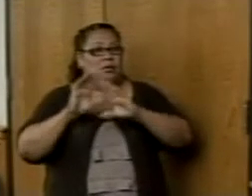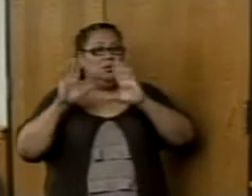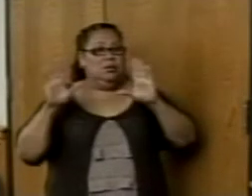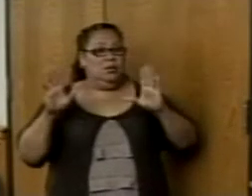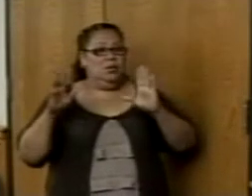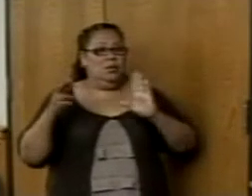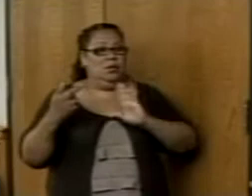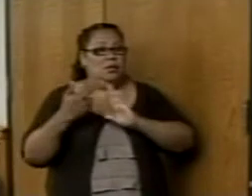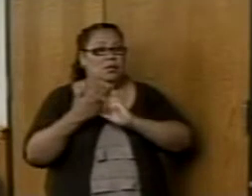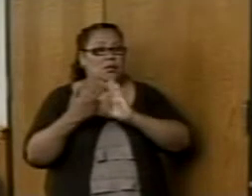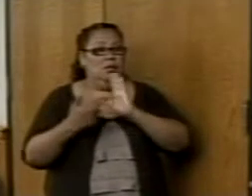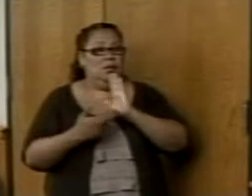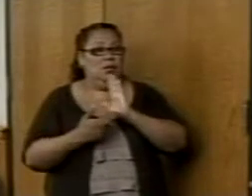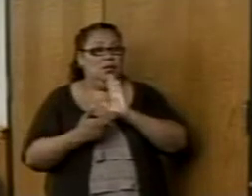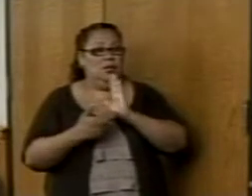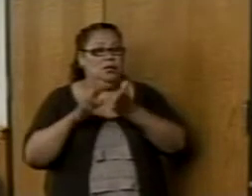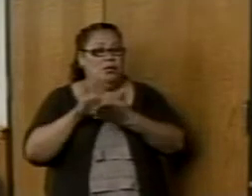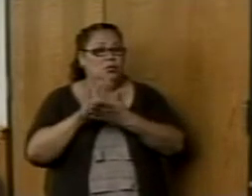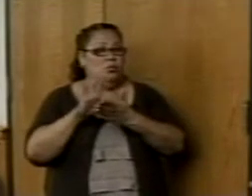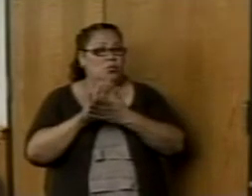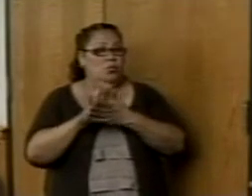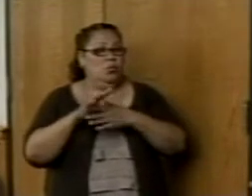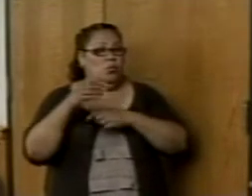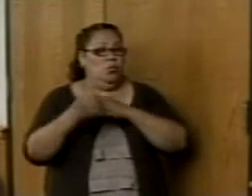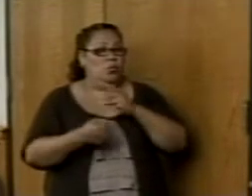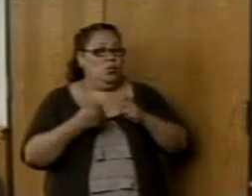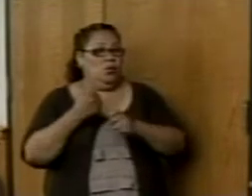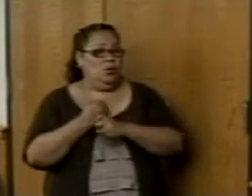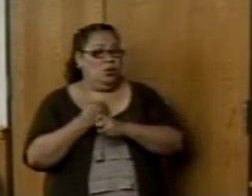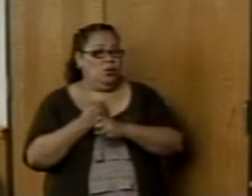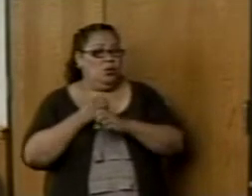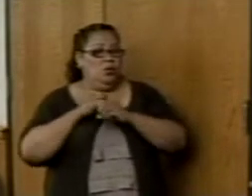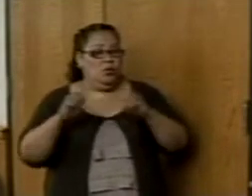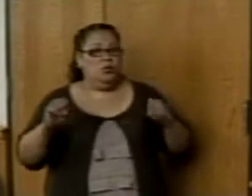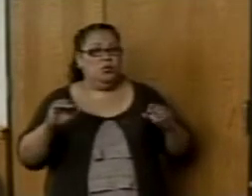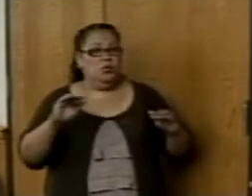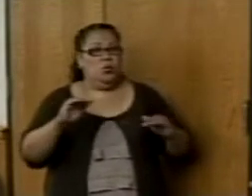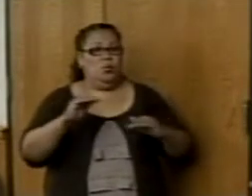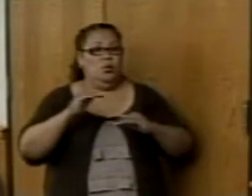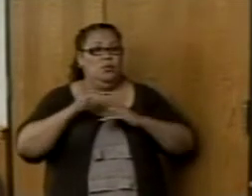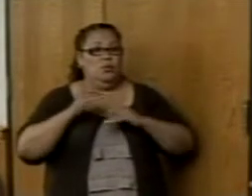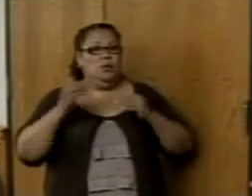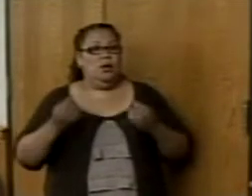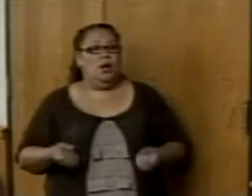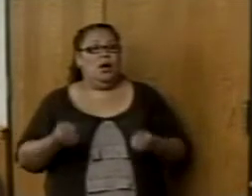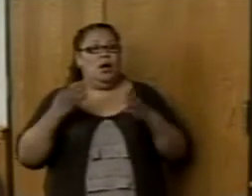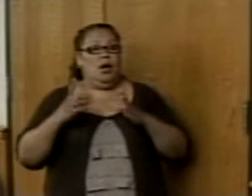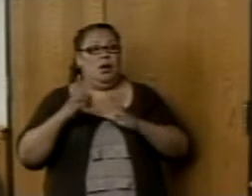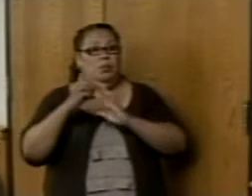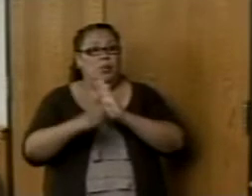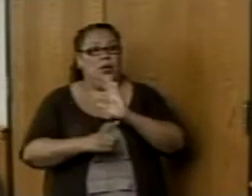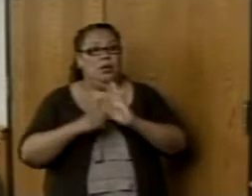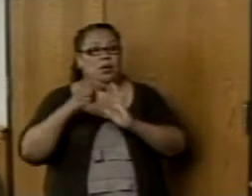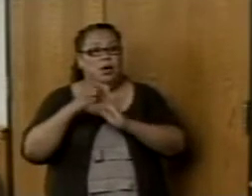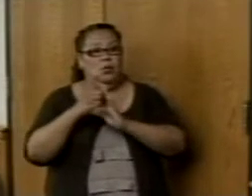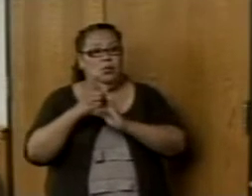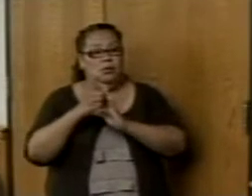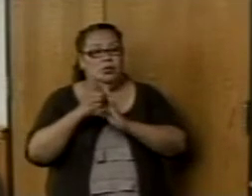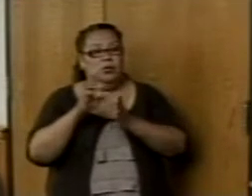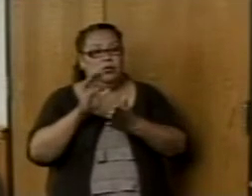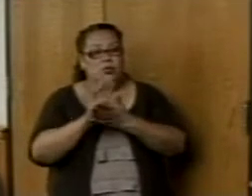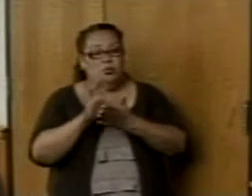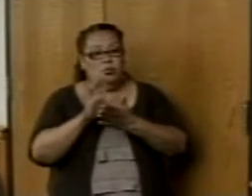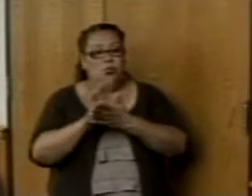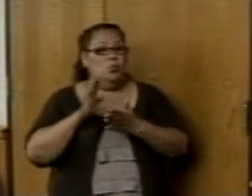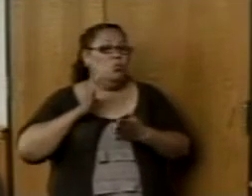this rule or this school year, there is no limitation on the number of hours that the school bus drivers